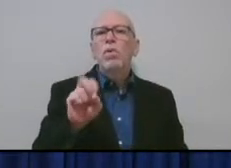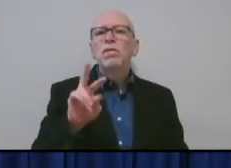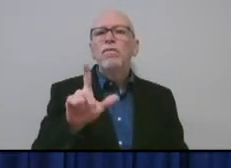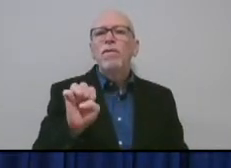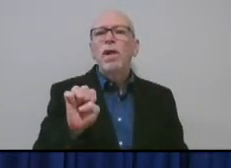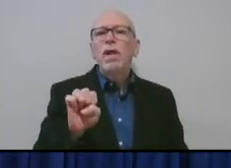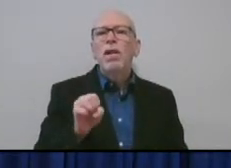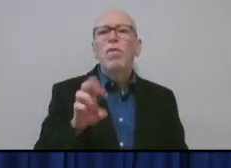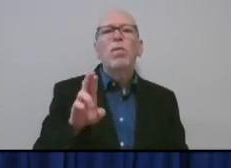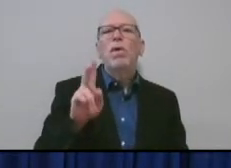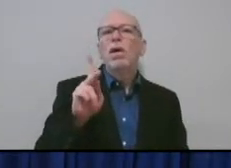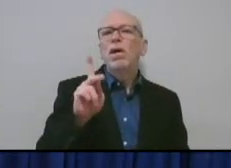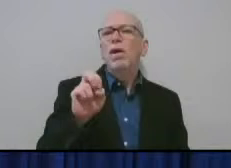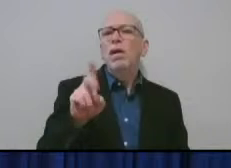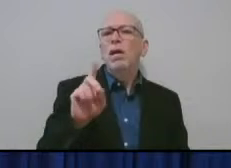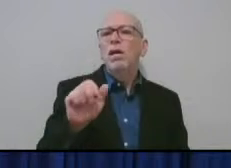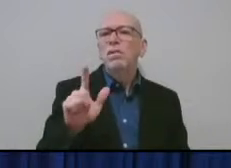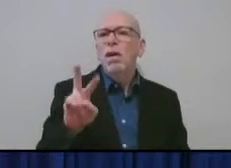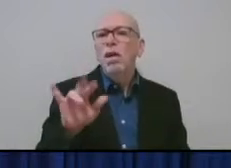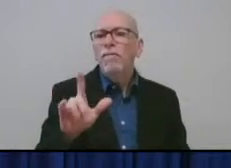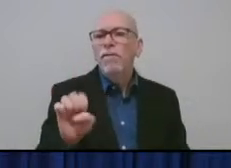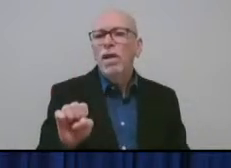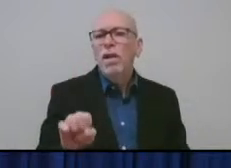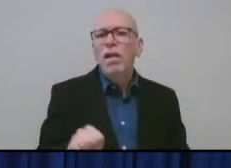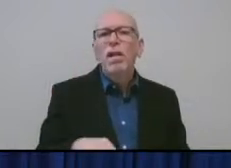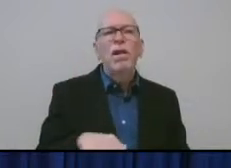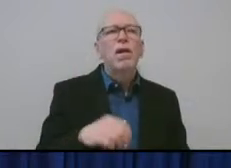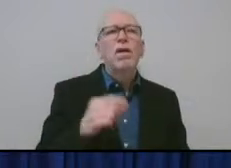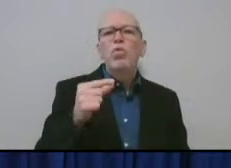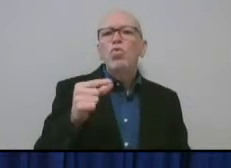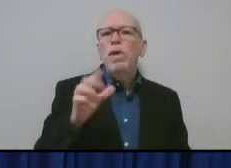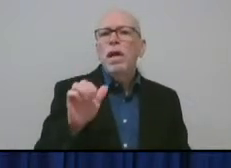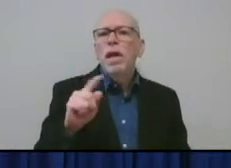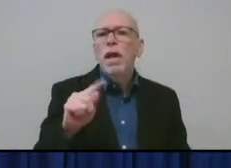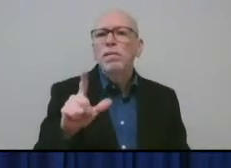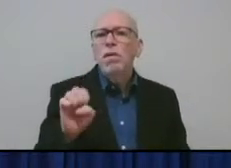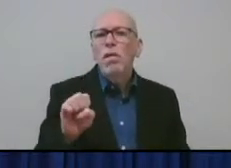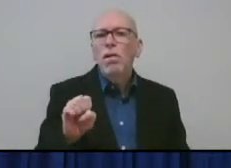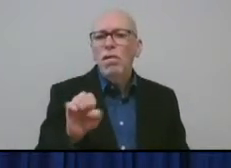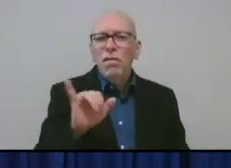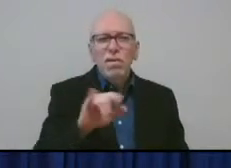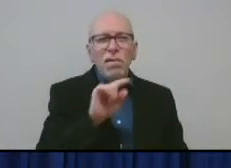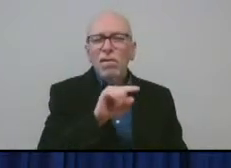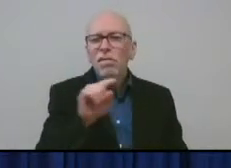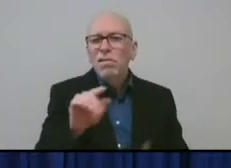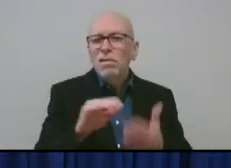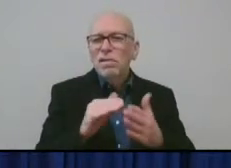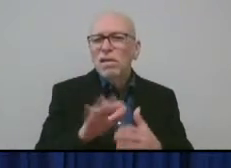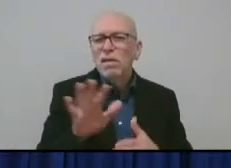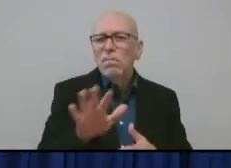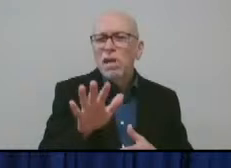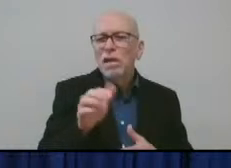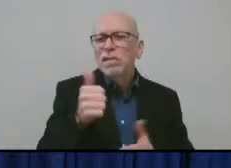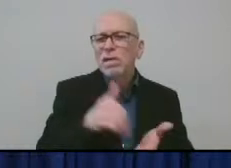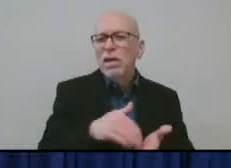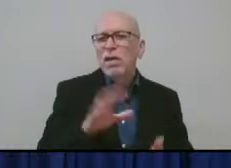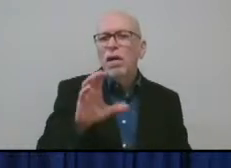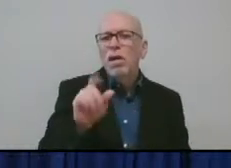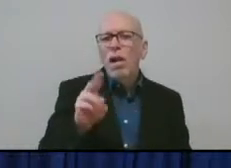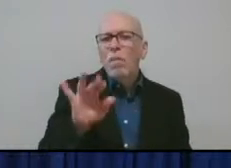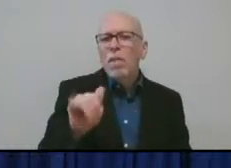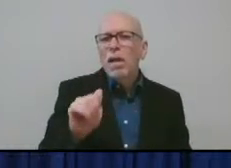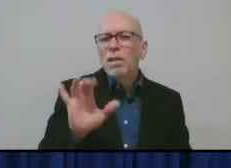Kendallville or Greencastle. When you start to think about the different sizes of communities around Columbia City,